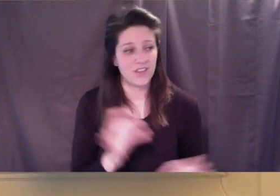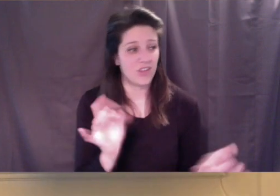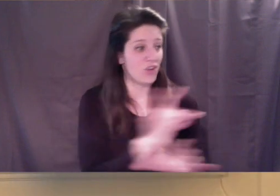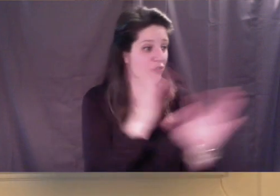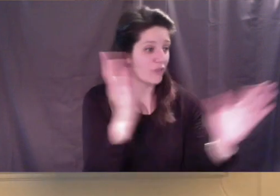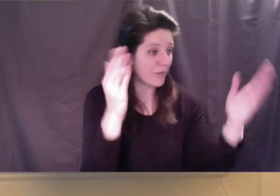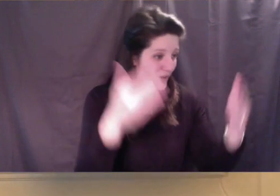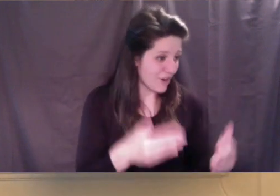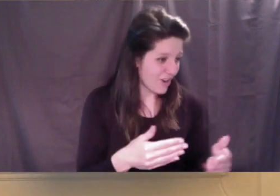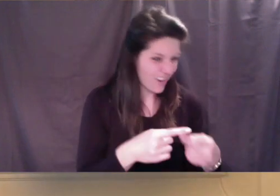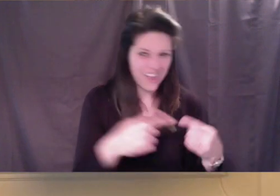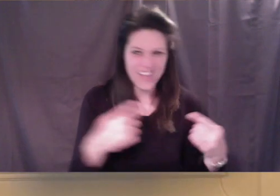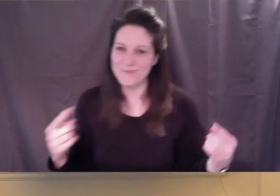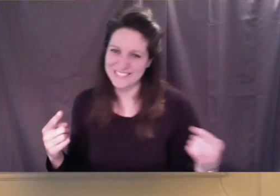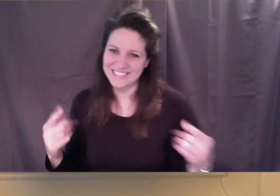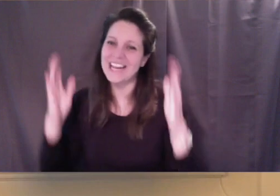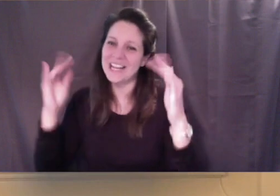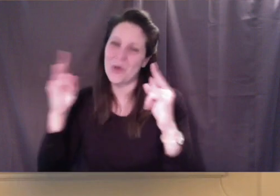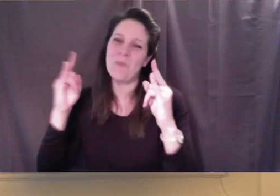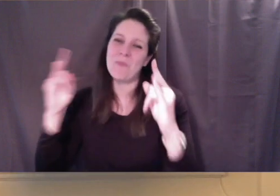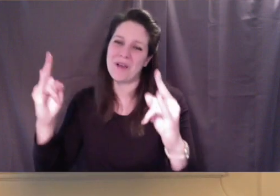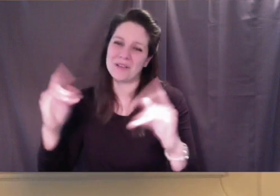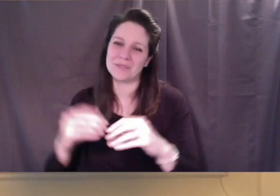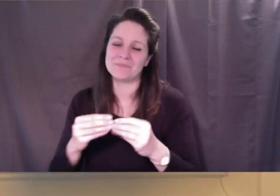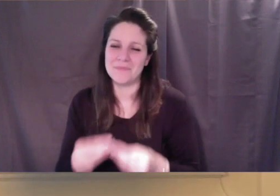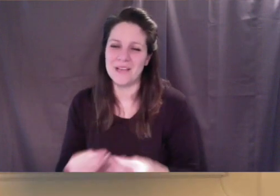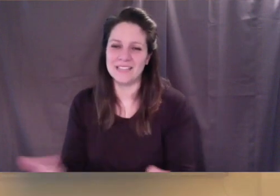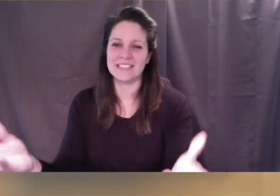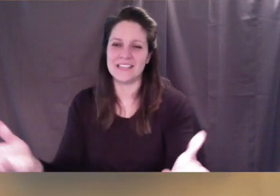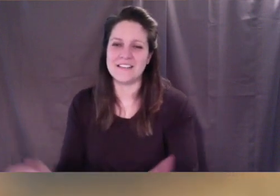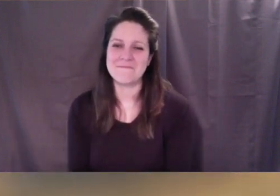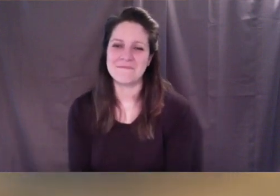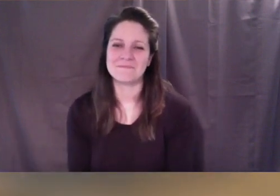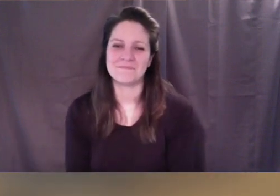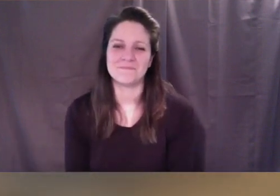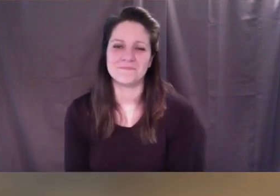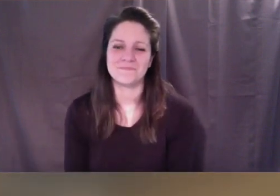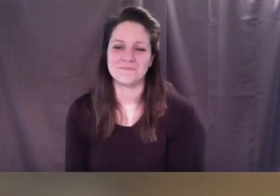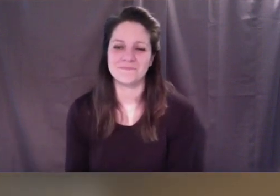The opposite of grim dark is Ho-Punk. Pass it on.